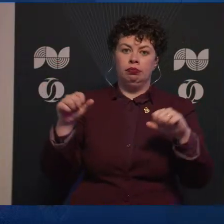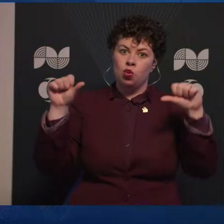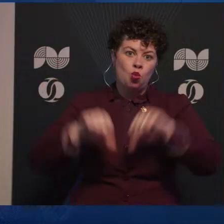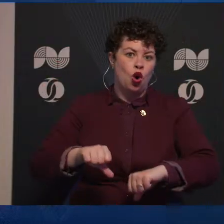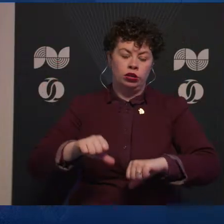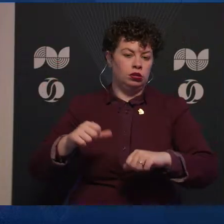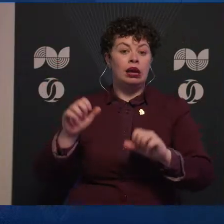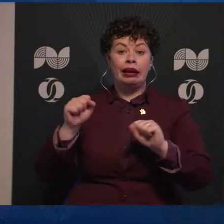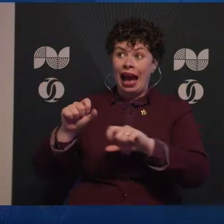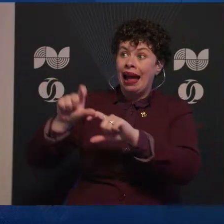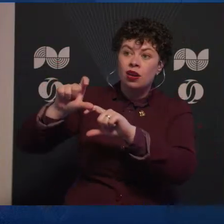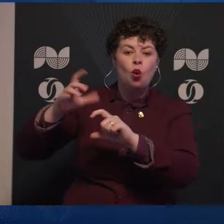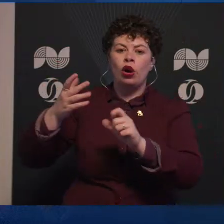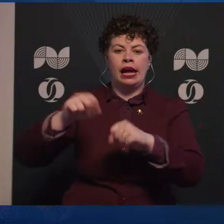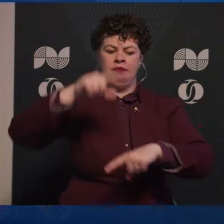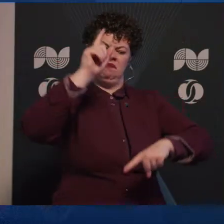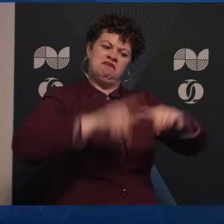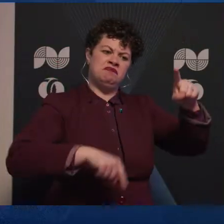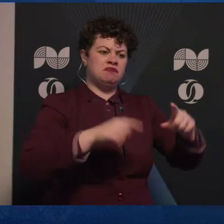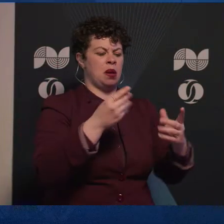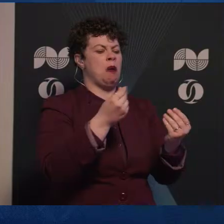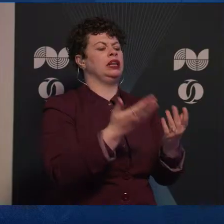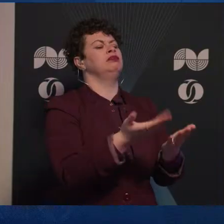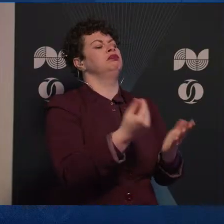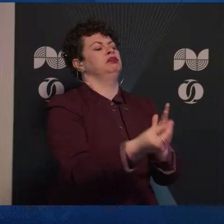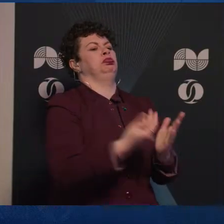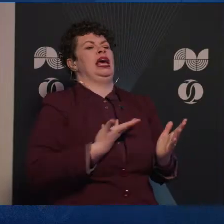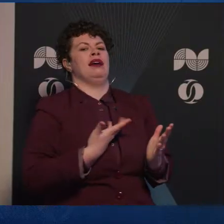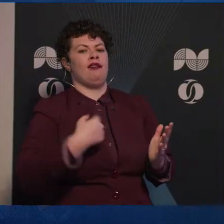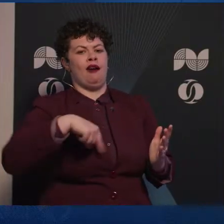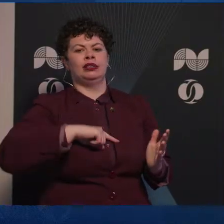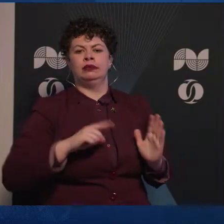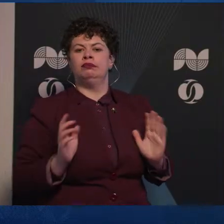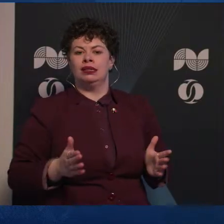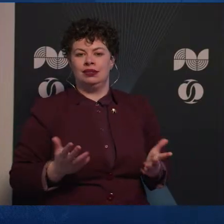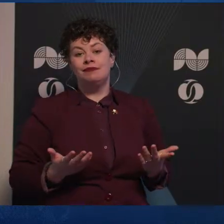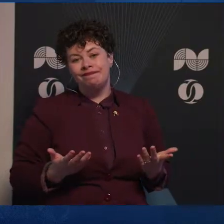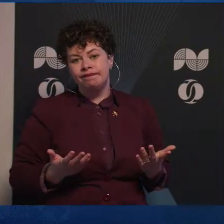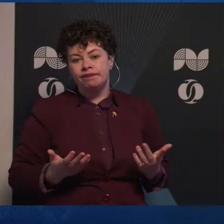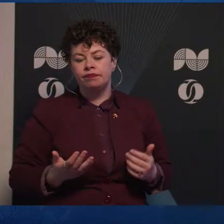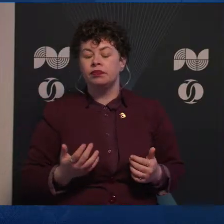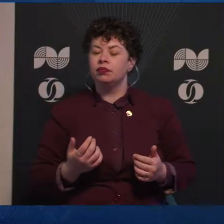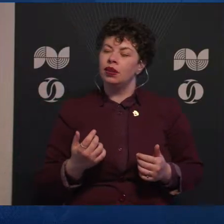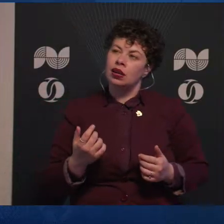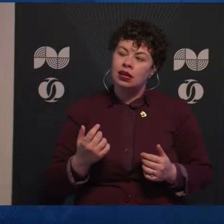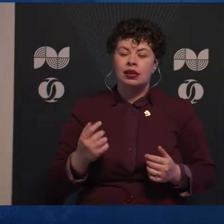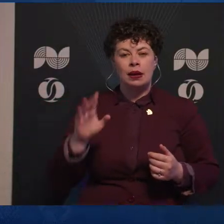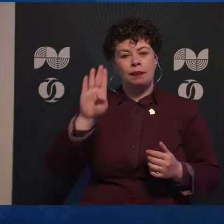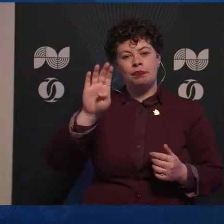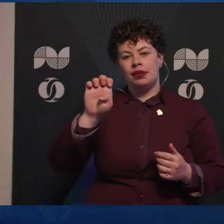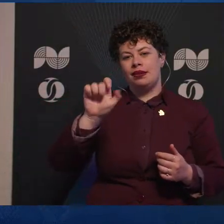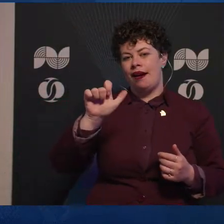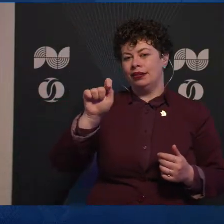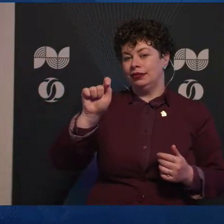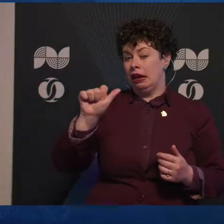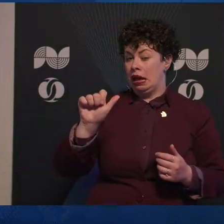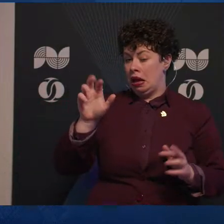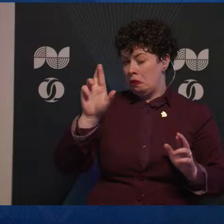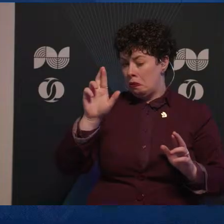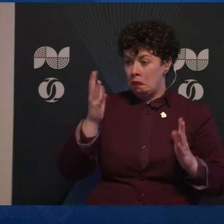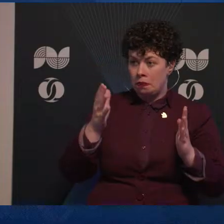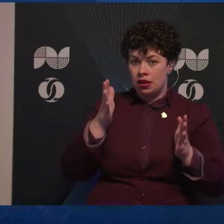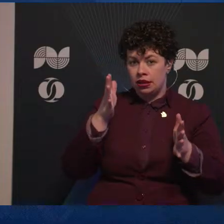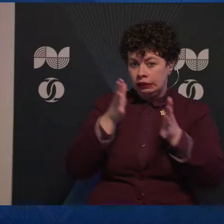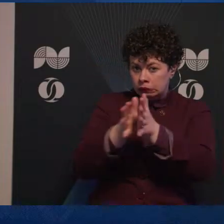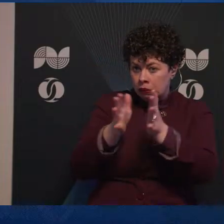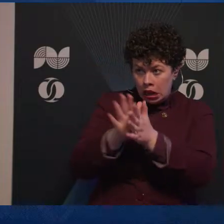and in that sense, it can contribute. Now, I think one thing that at some point Beata has to maybe explain is, I